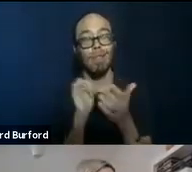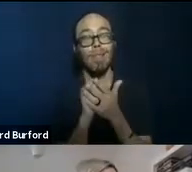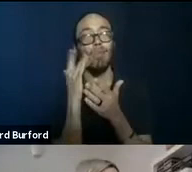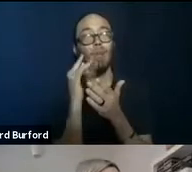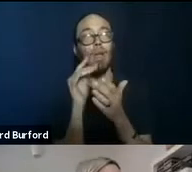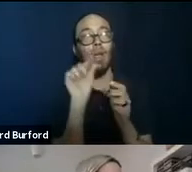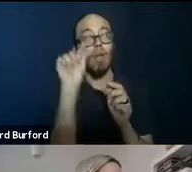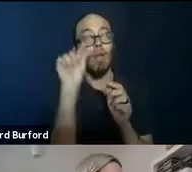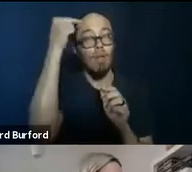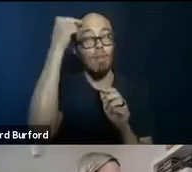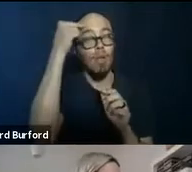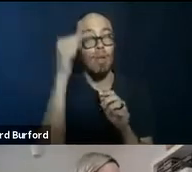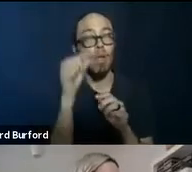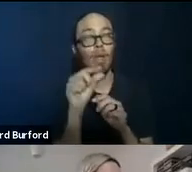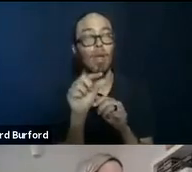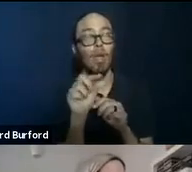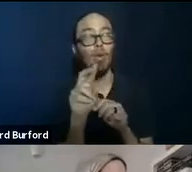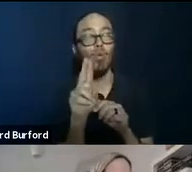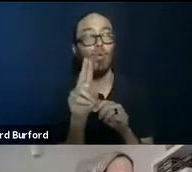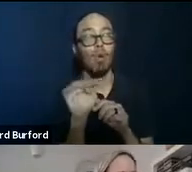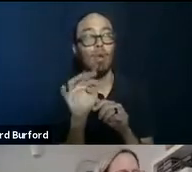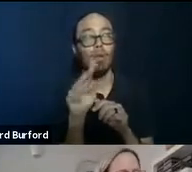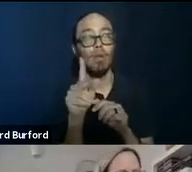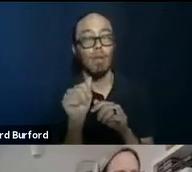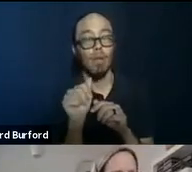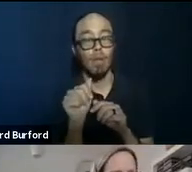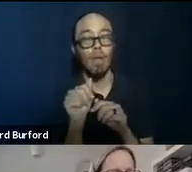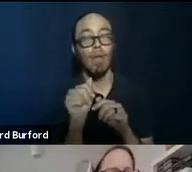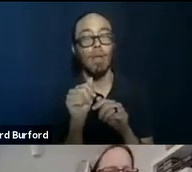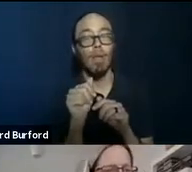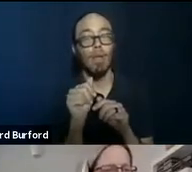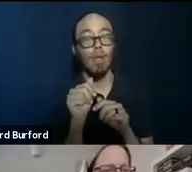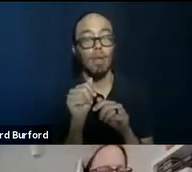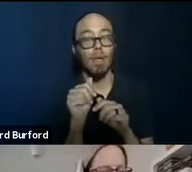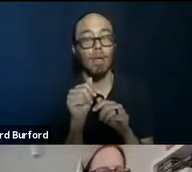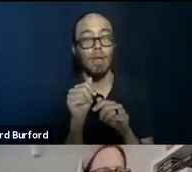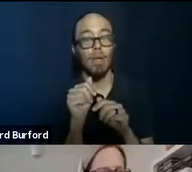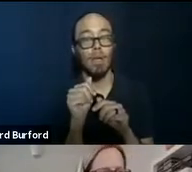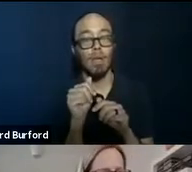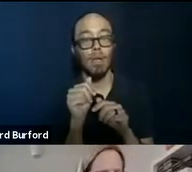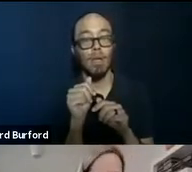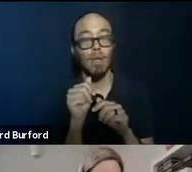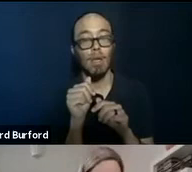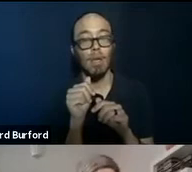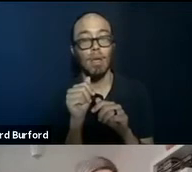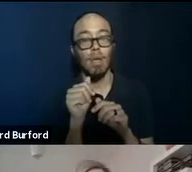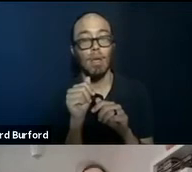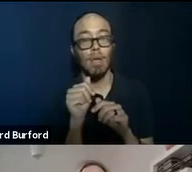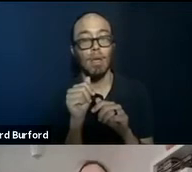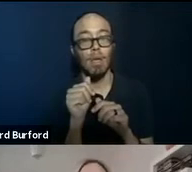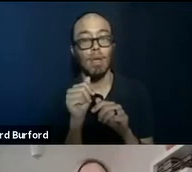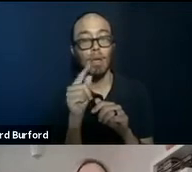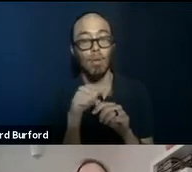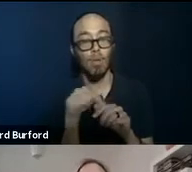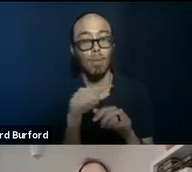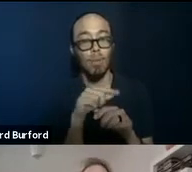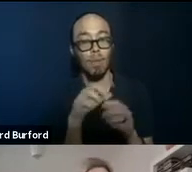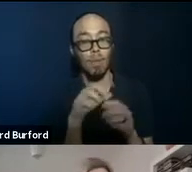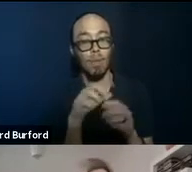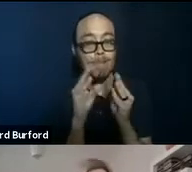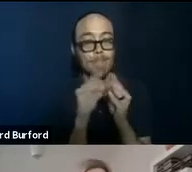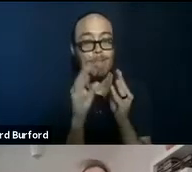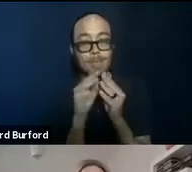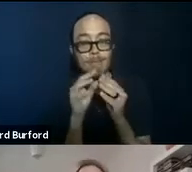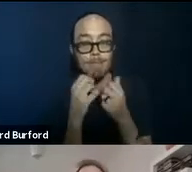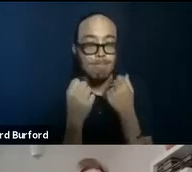Rwanda, in partnership with HVP Gatagara, we have been sitting together to create a